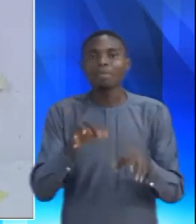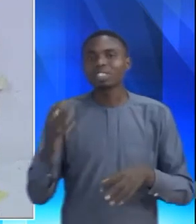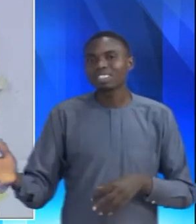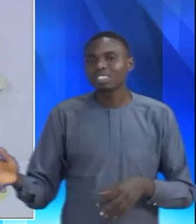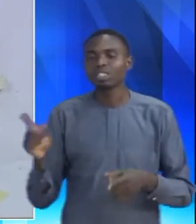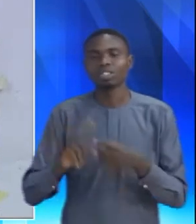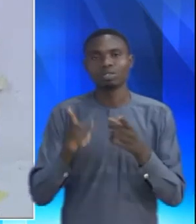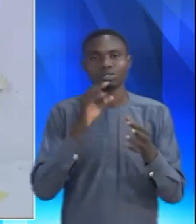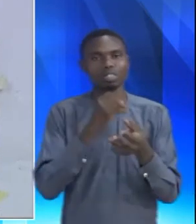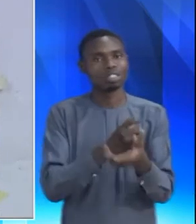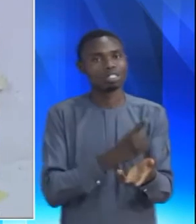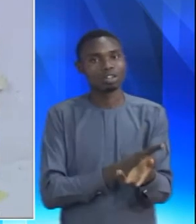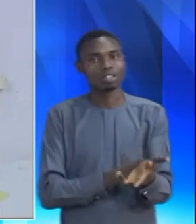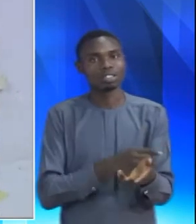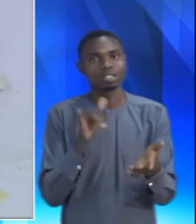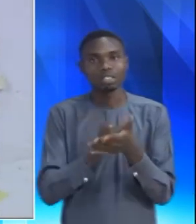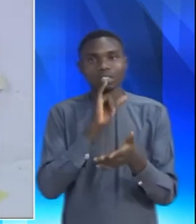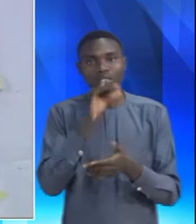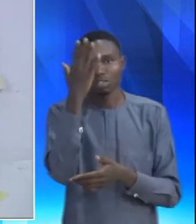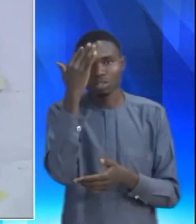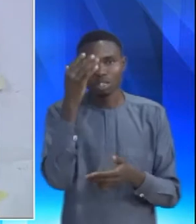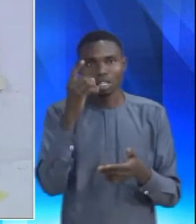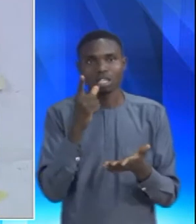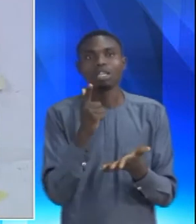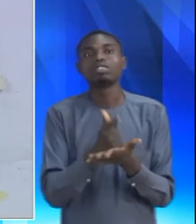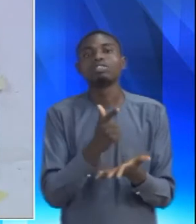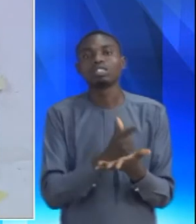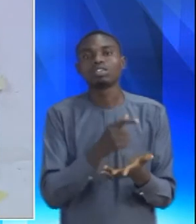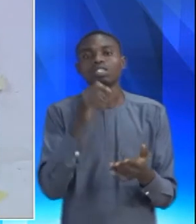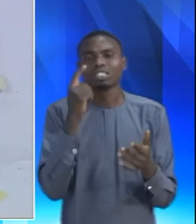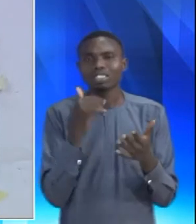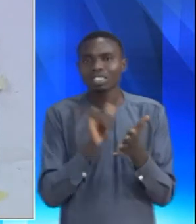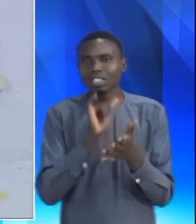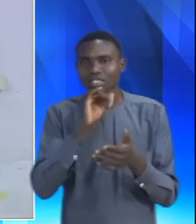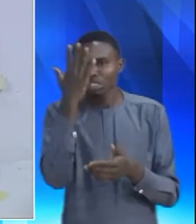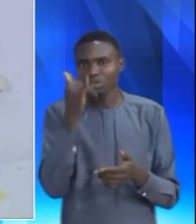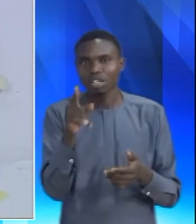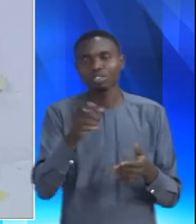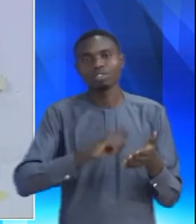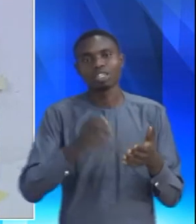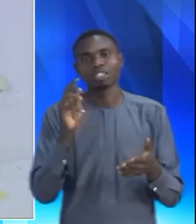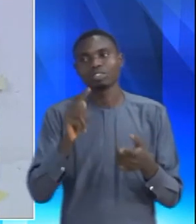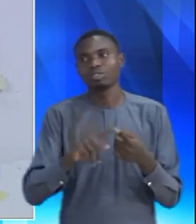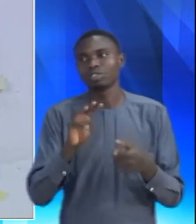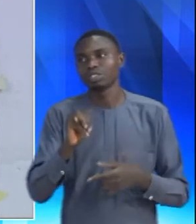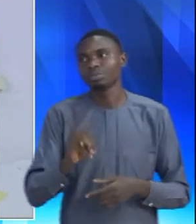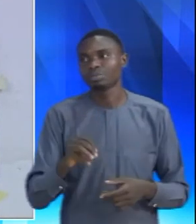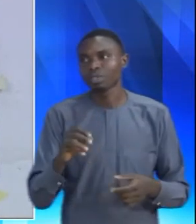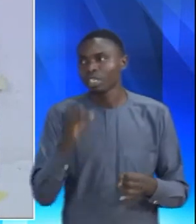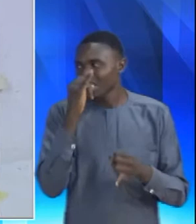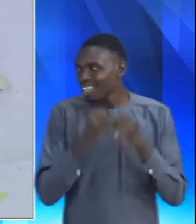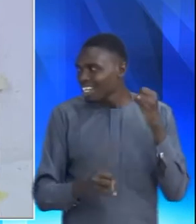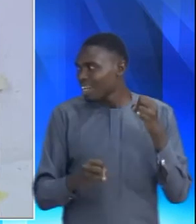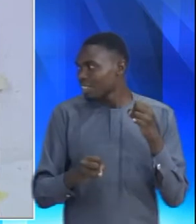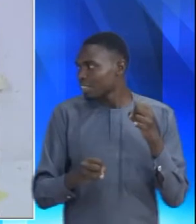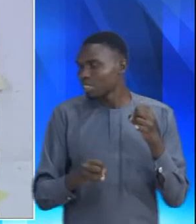those people that are in the position of authority. And lastly, the conclusion. Your